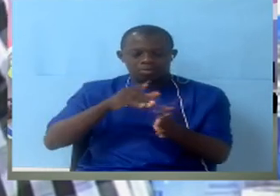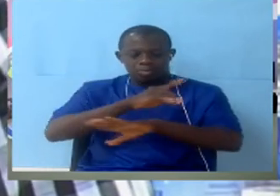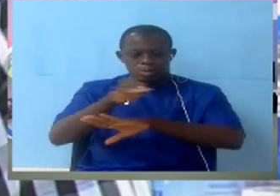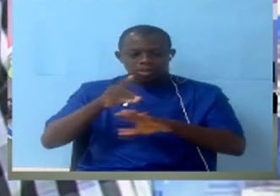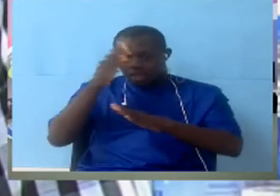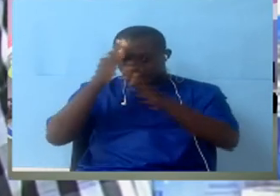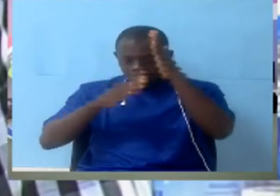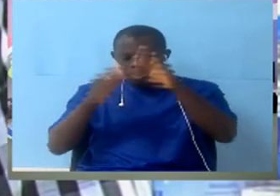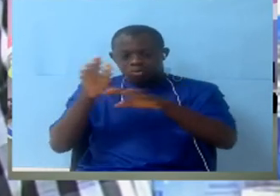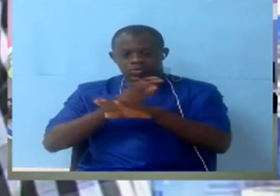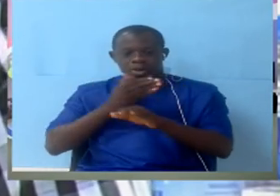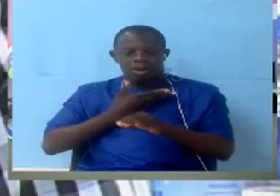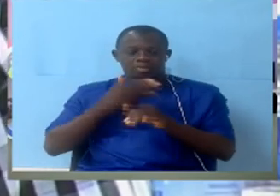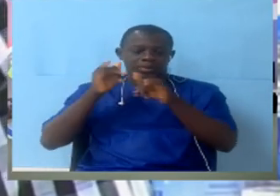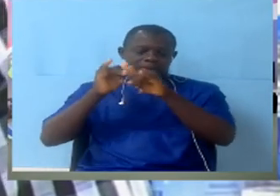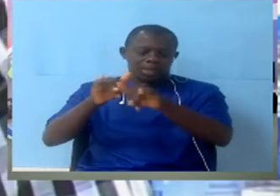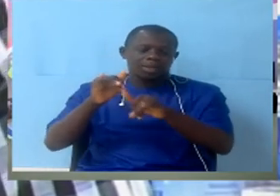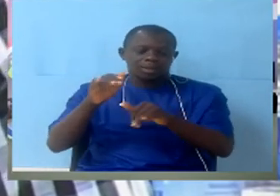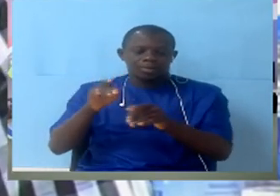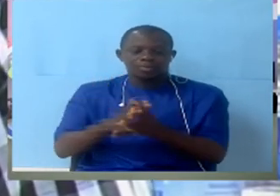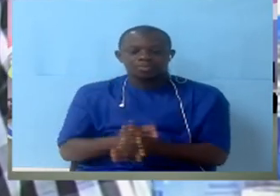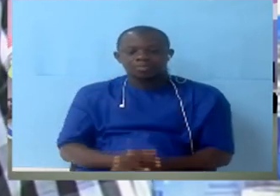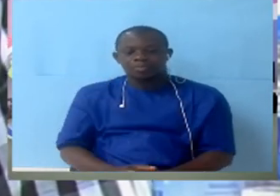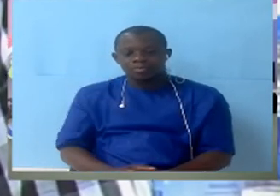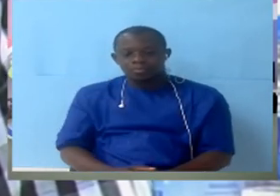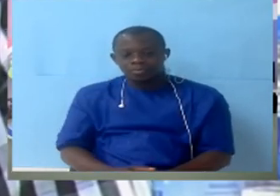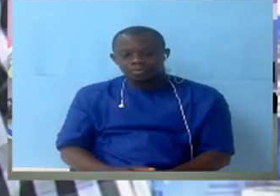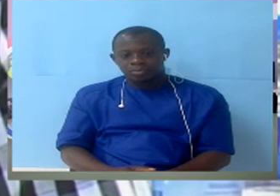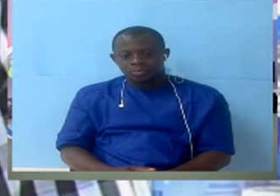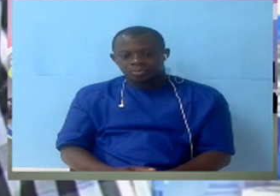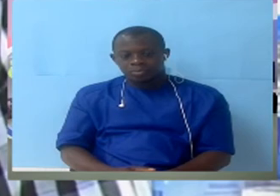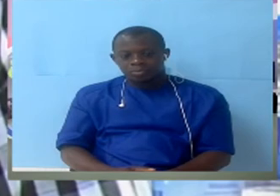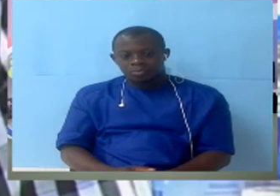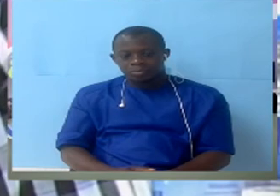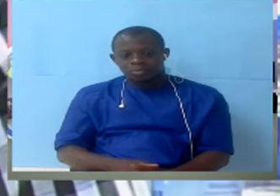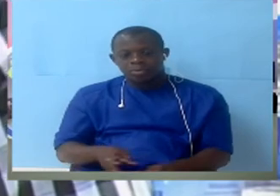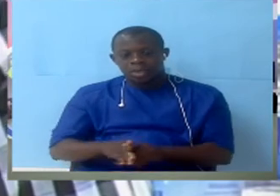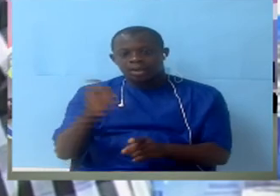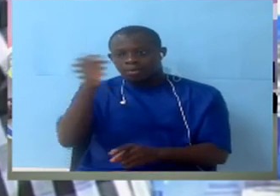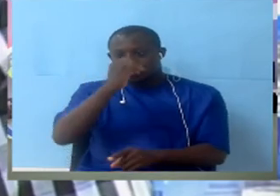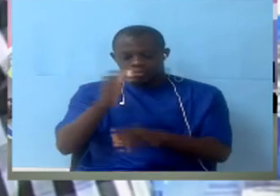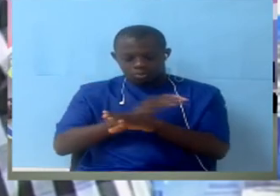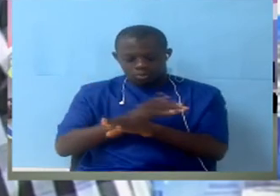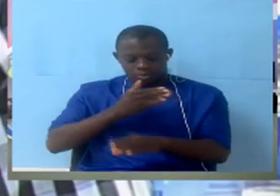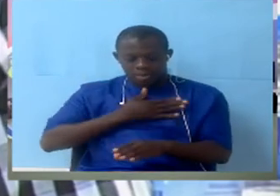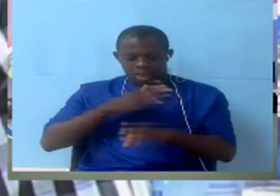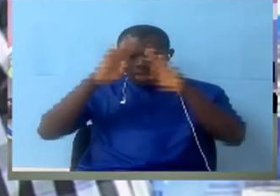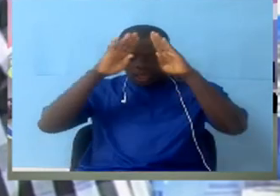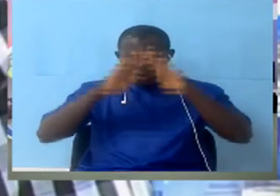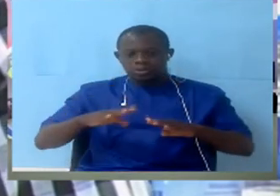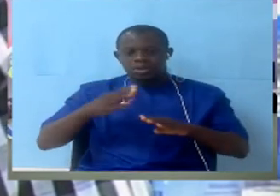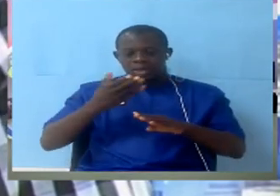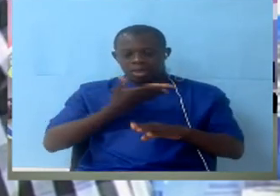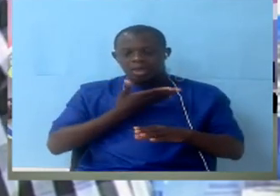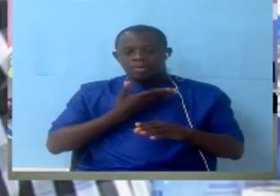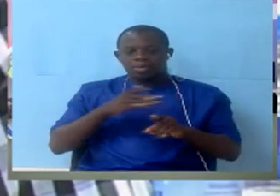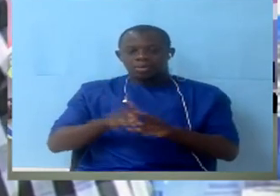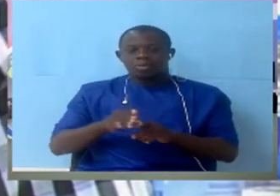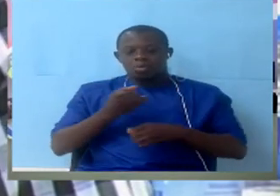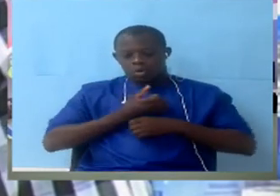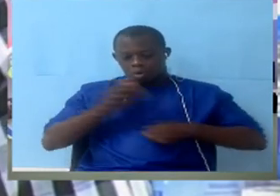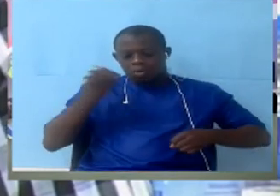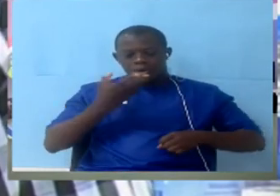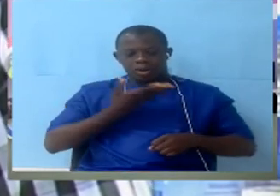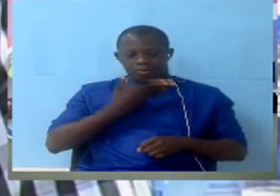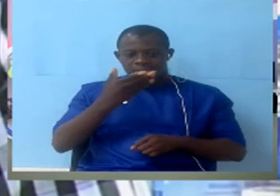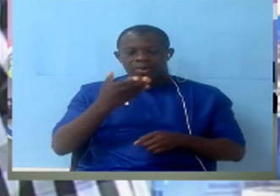kampuoto? I was at the camp because nakampuoto na kido bi bunko na katana bunko no. Because at the camp, my gun is in my house. Because na kido jama